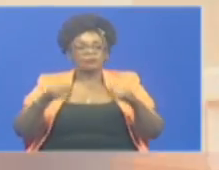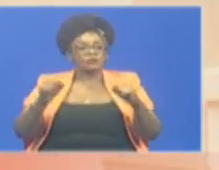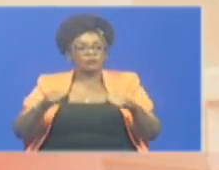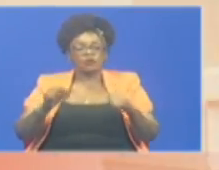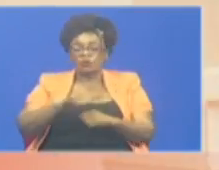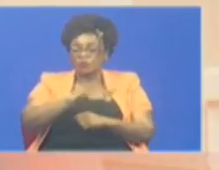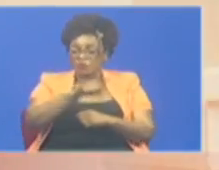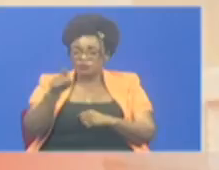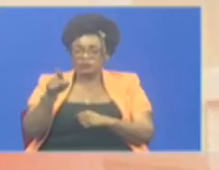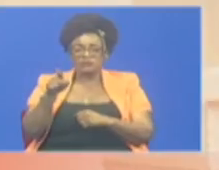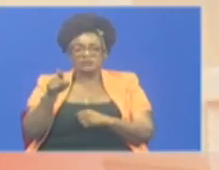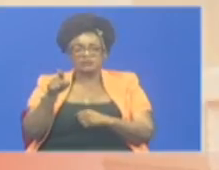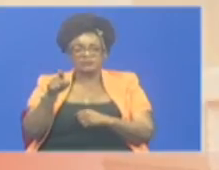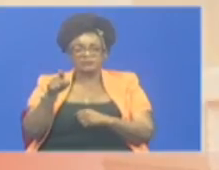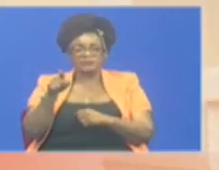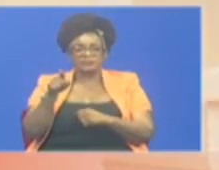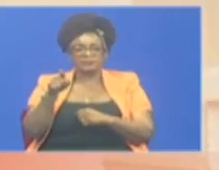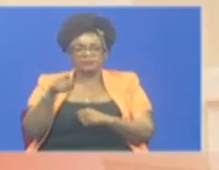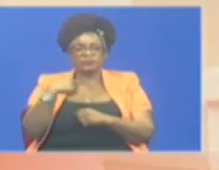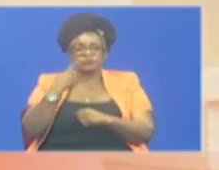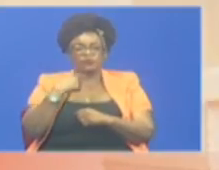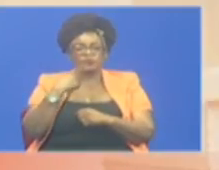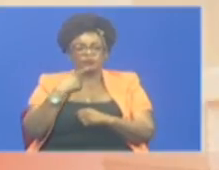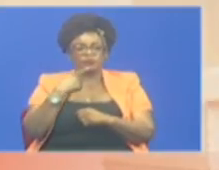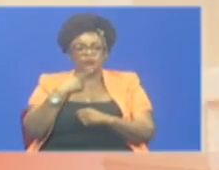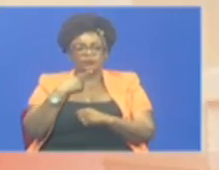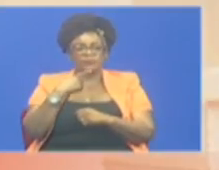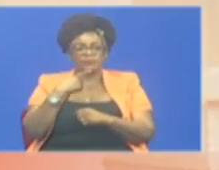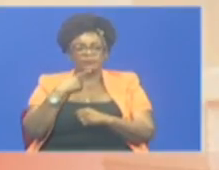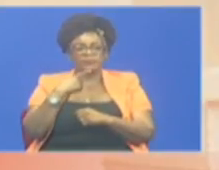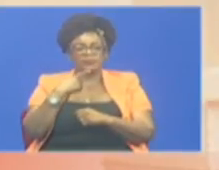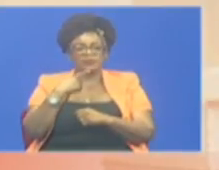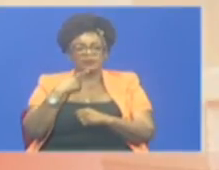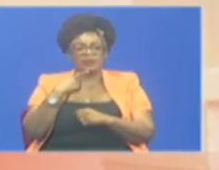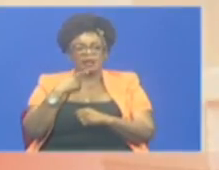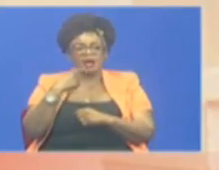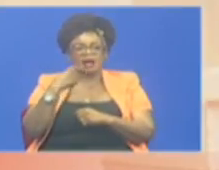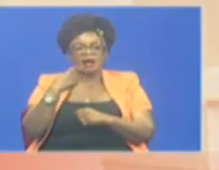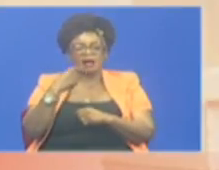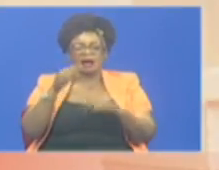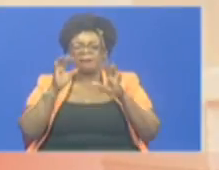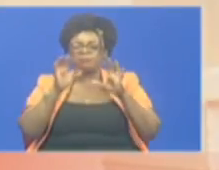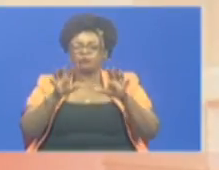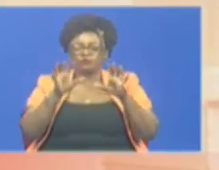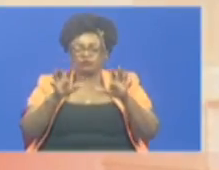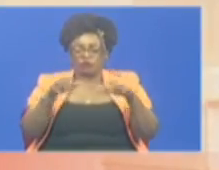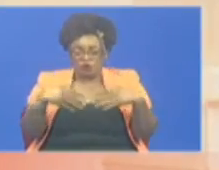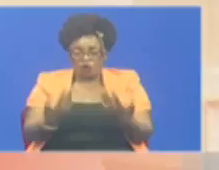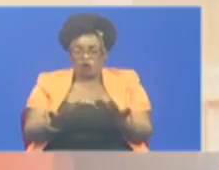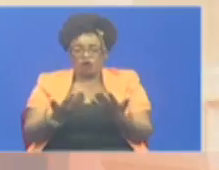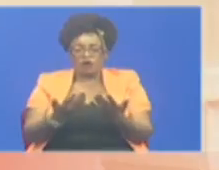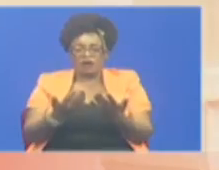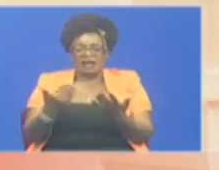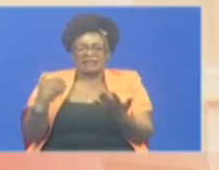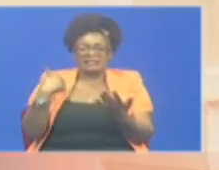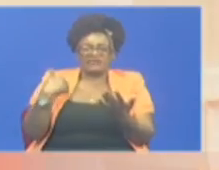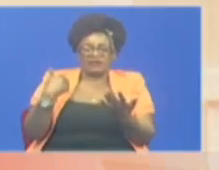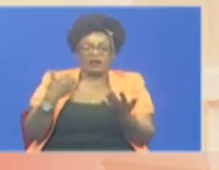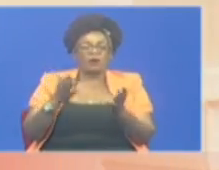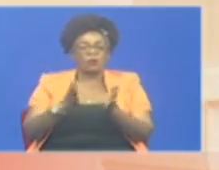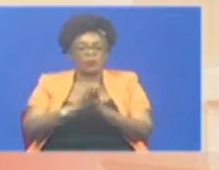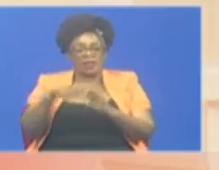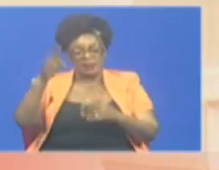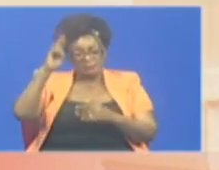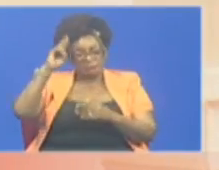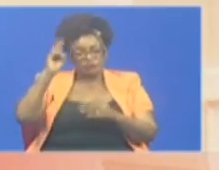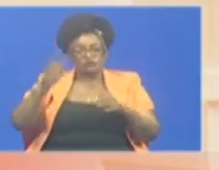us who can assault or interfere with law enforcement officers